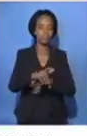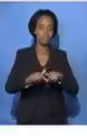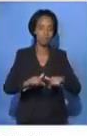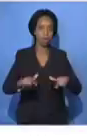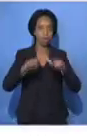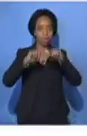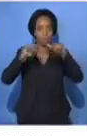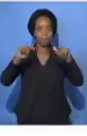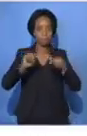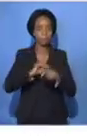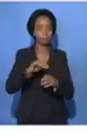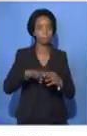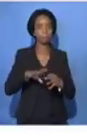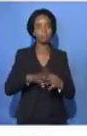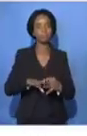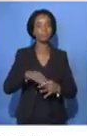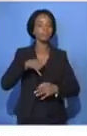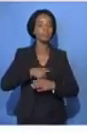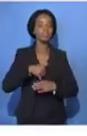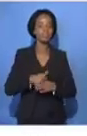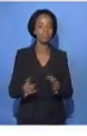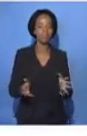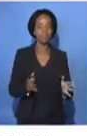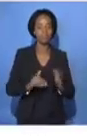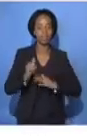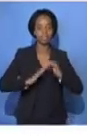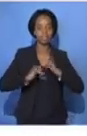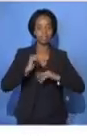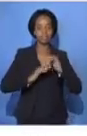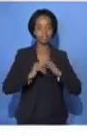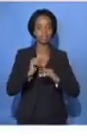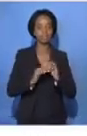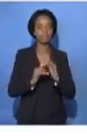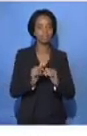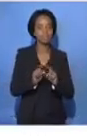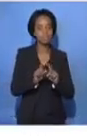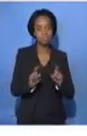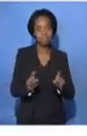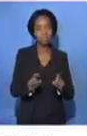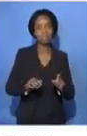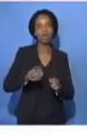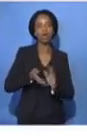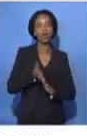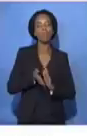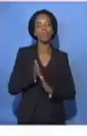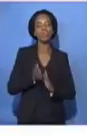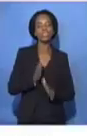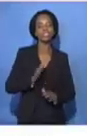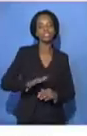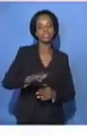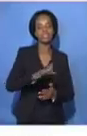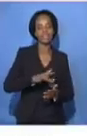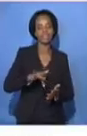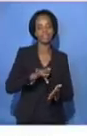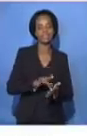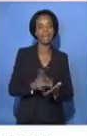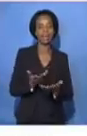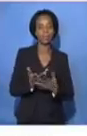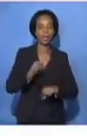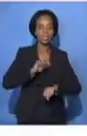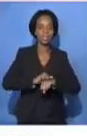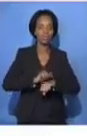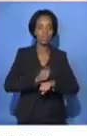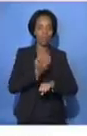innovative and effective facilities applied in the Results Operations Center, the ROC, and in the